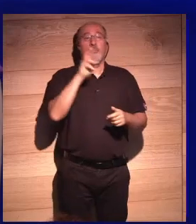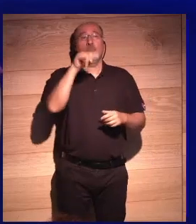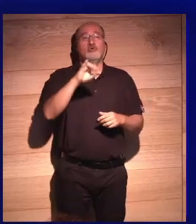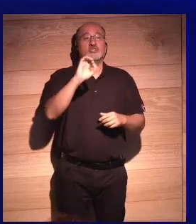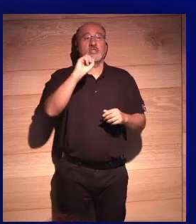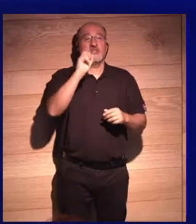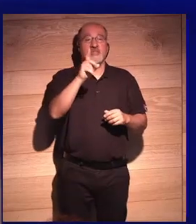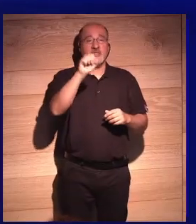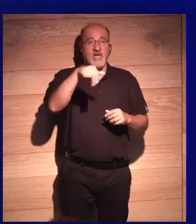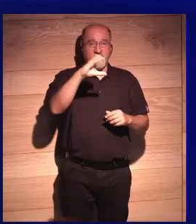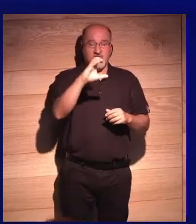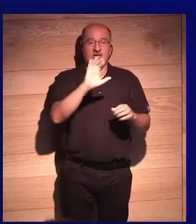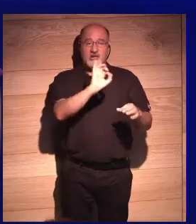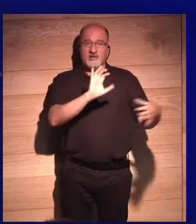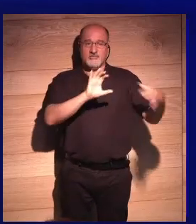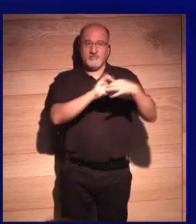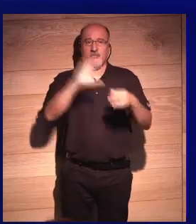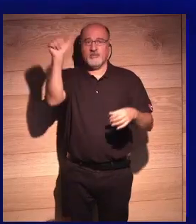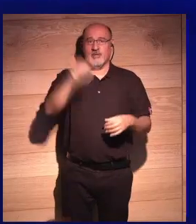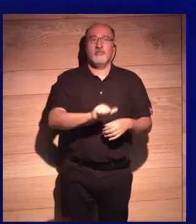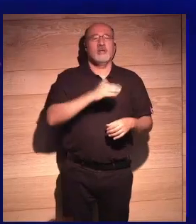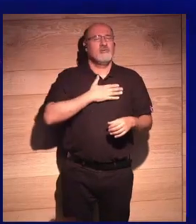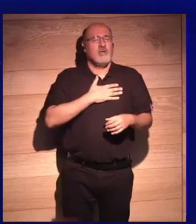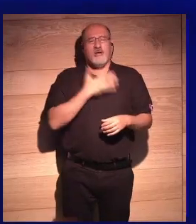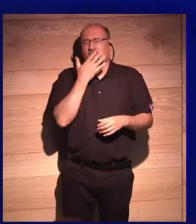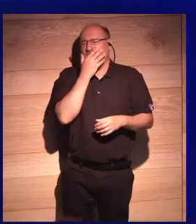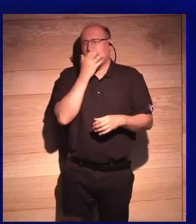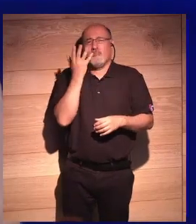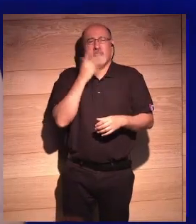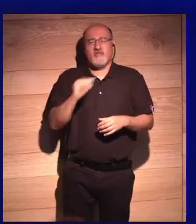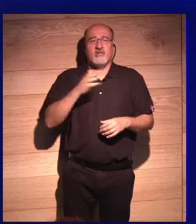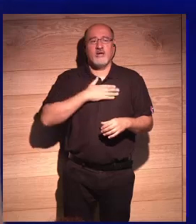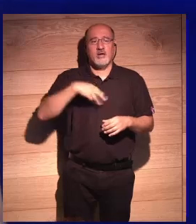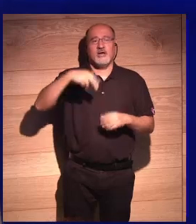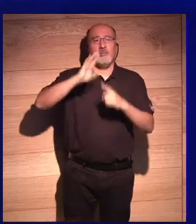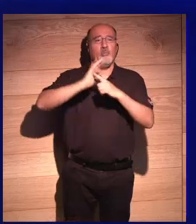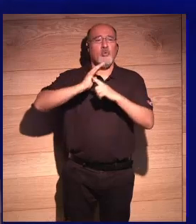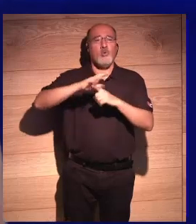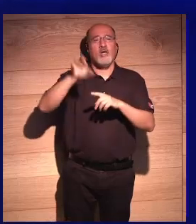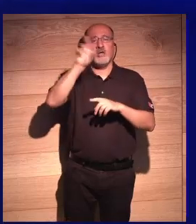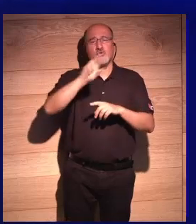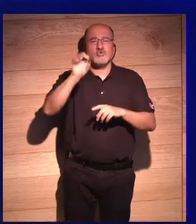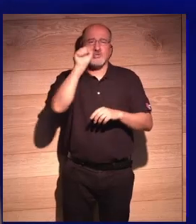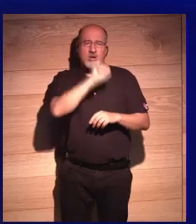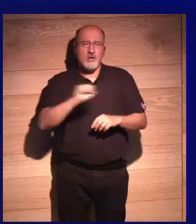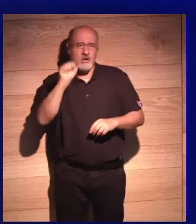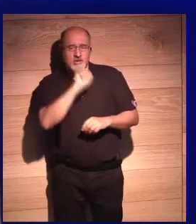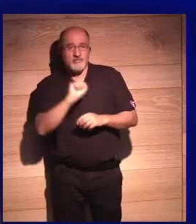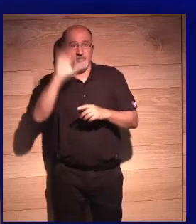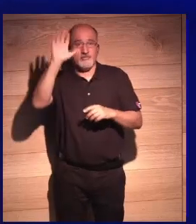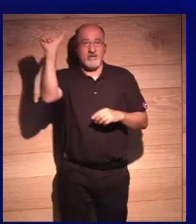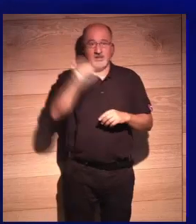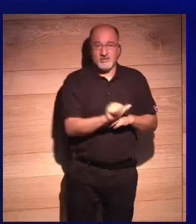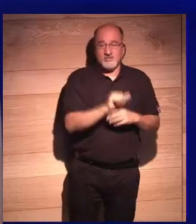want. Well, I've lived one of the most amazing experiences of my life at an immersive theater with one of my favorite movies, Le Moulin Rouge.